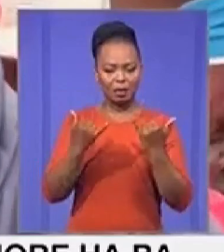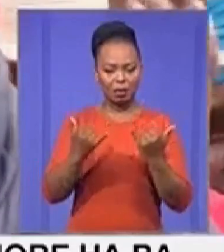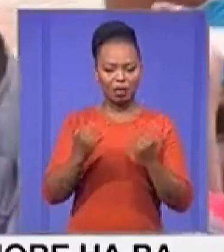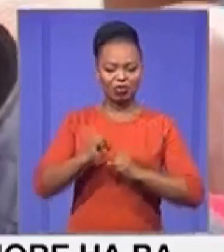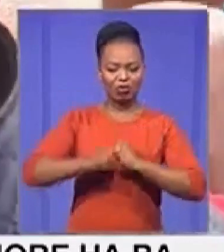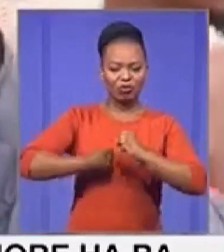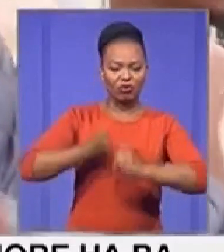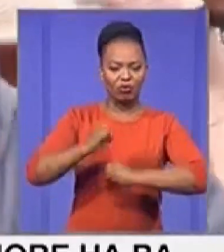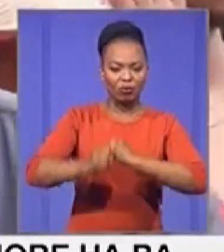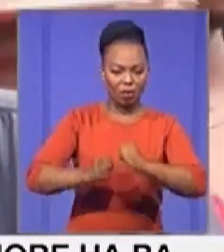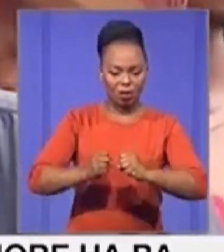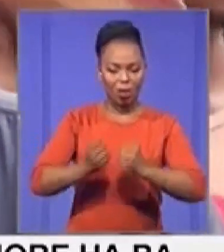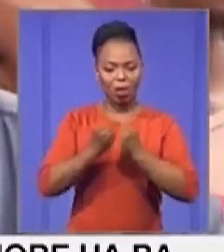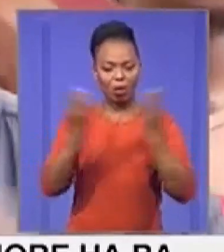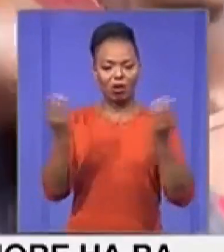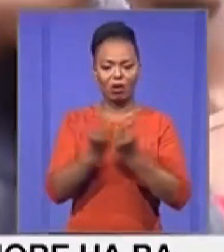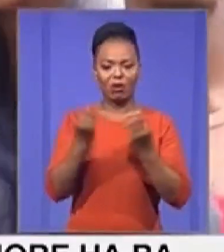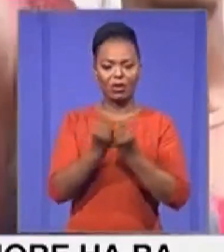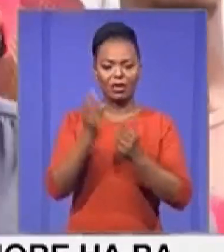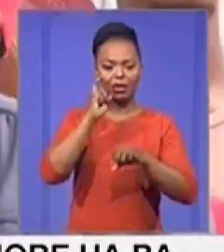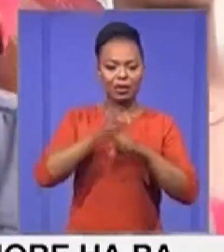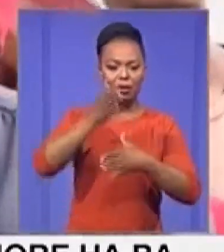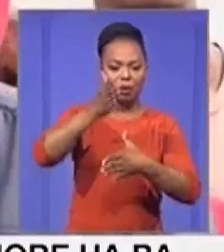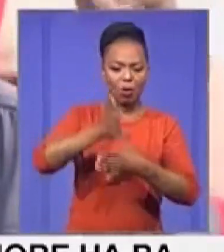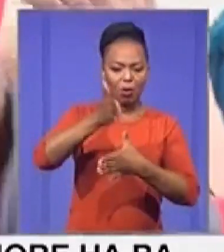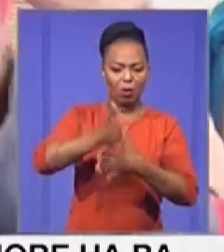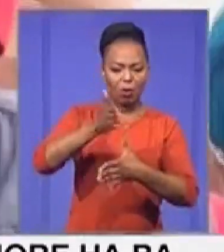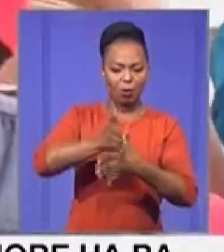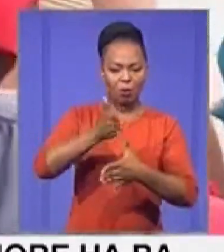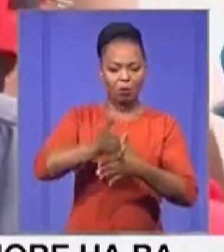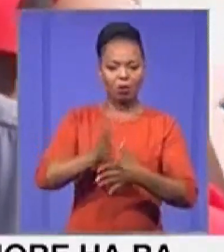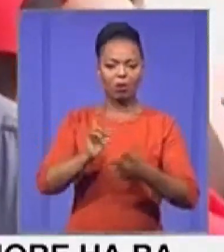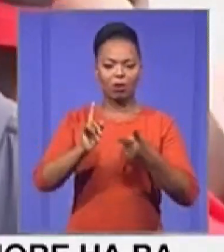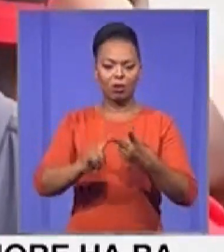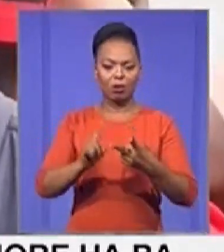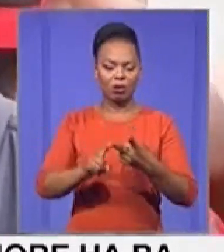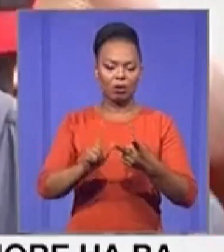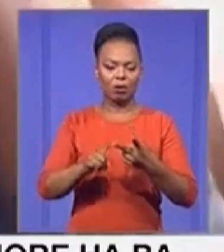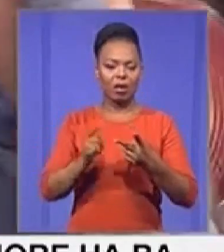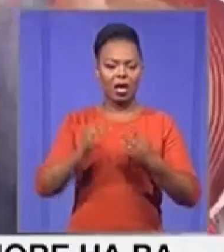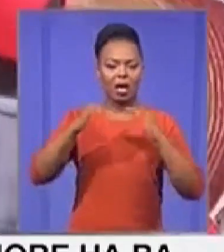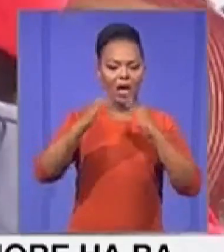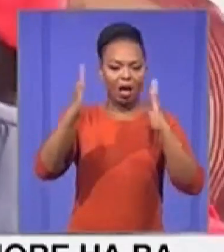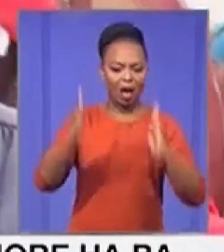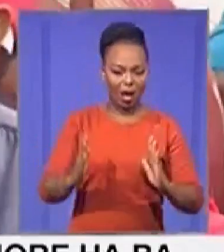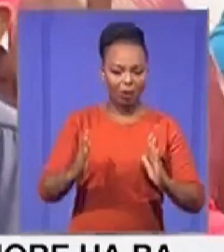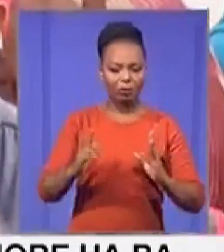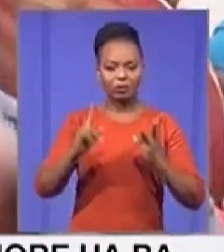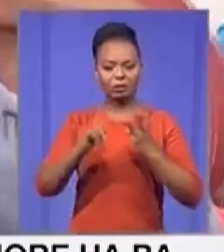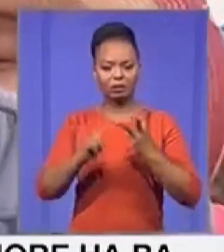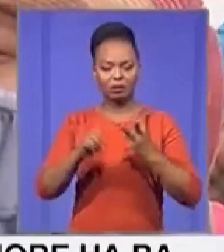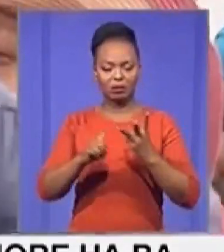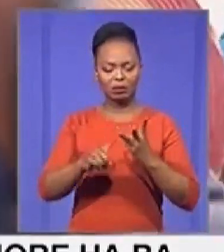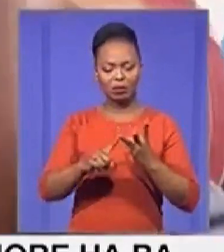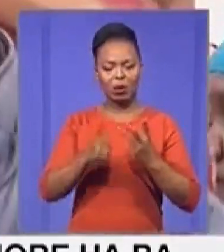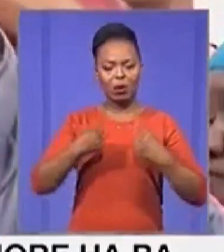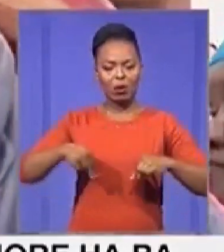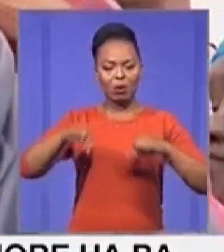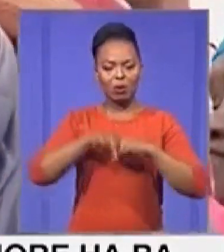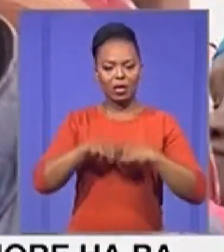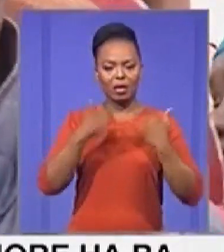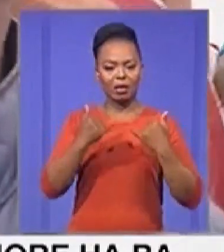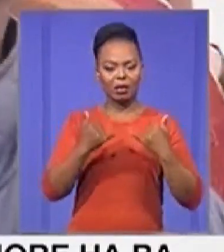dilo dintsi mmereko le ndole matlo ke dula